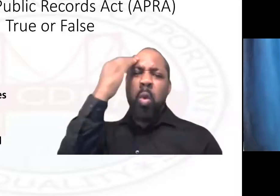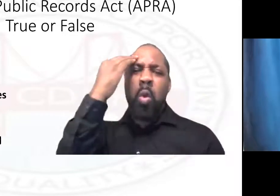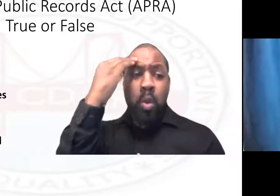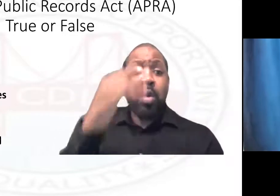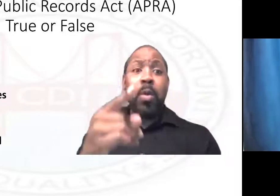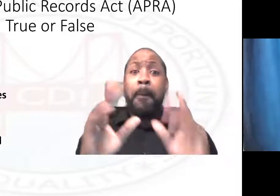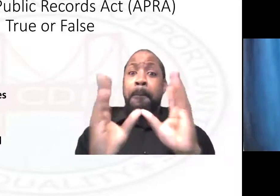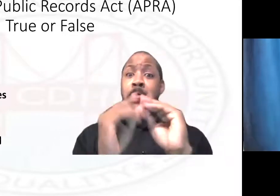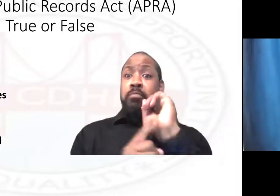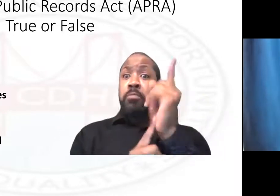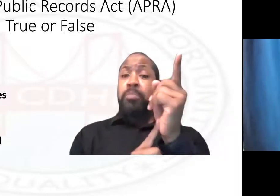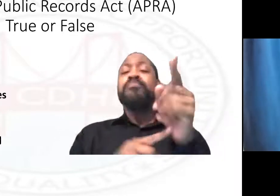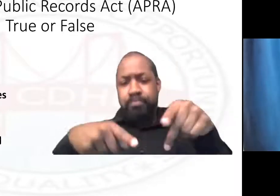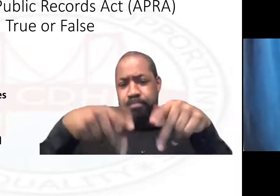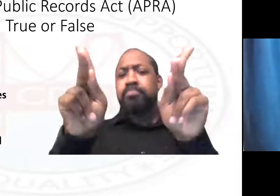about meeting minutes,